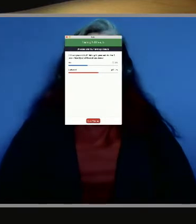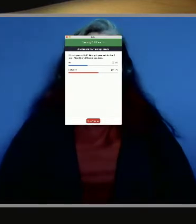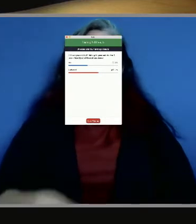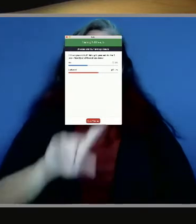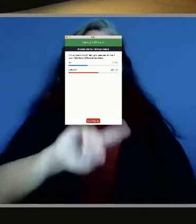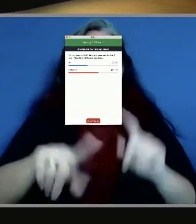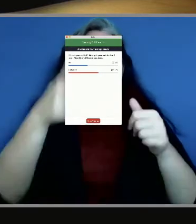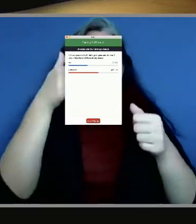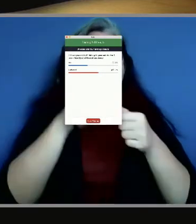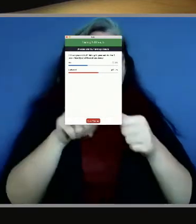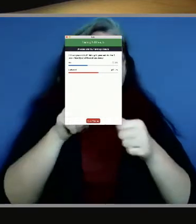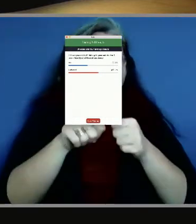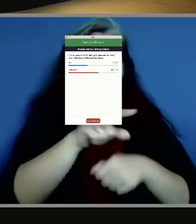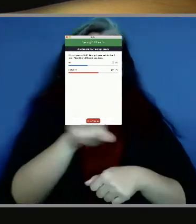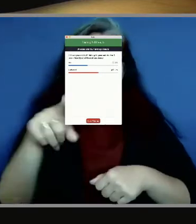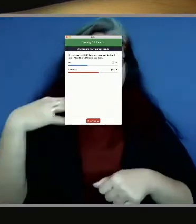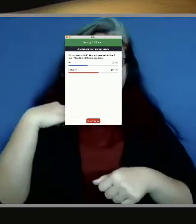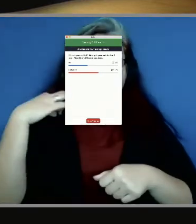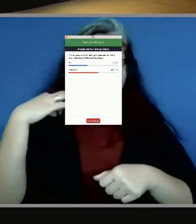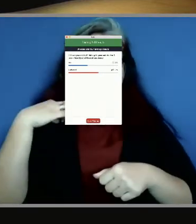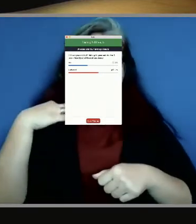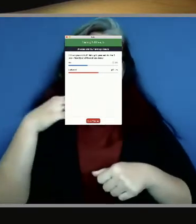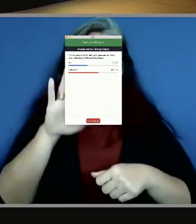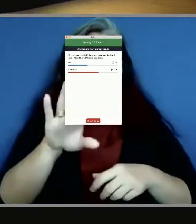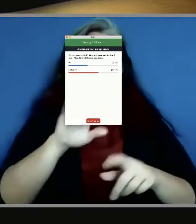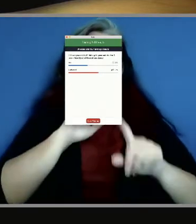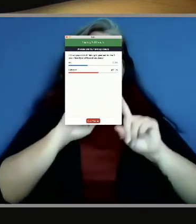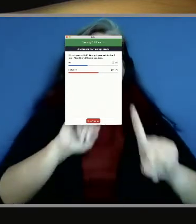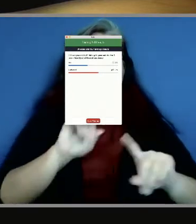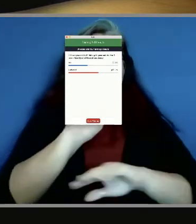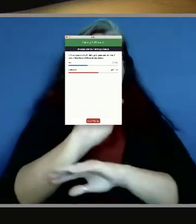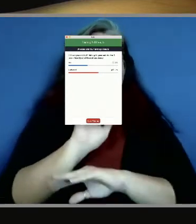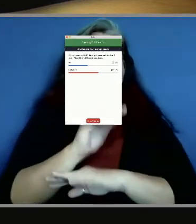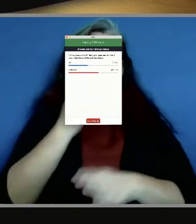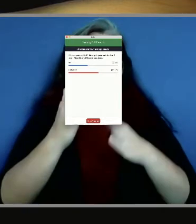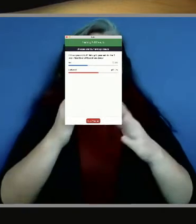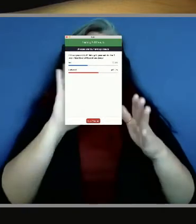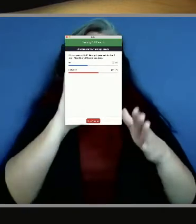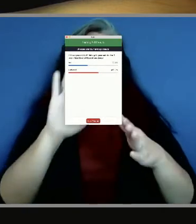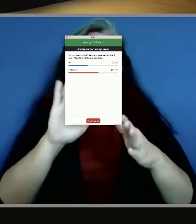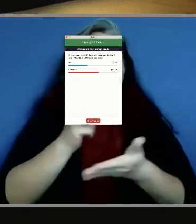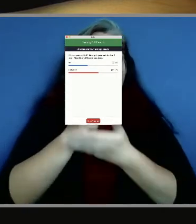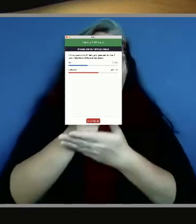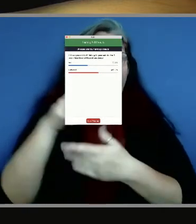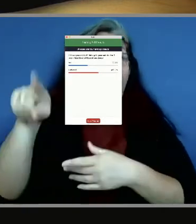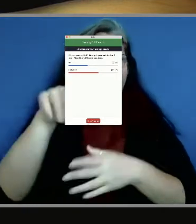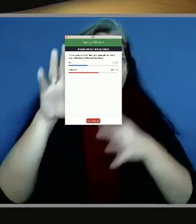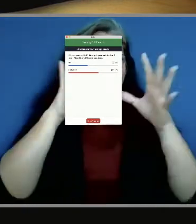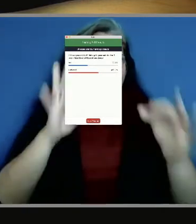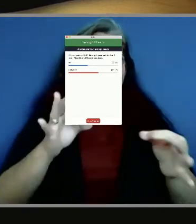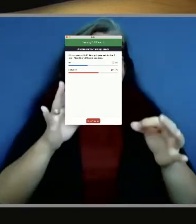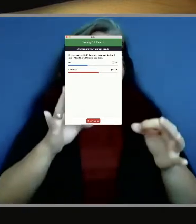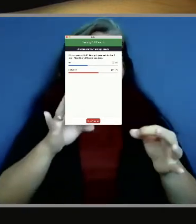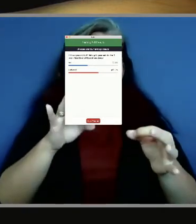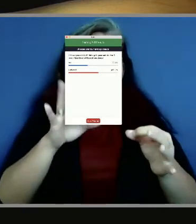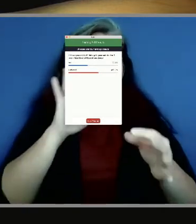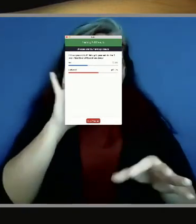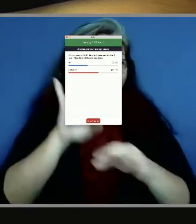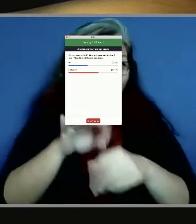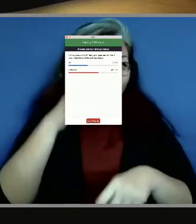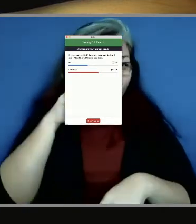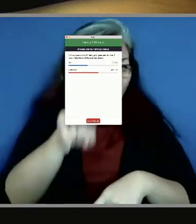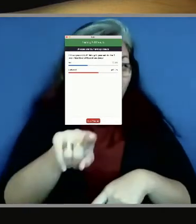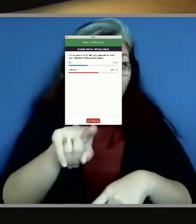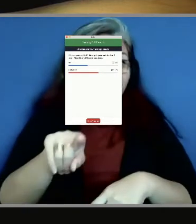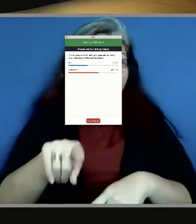Remember, candidates, your answers today may decide who gets your vote. Mahalo.